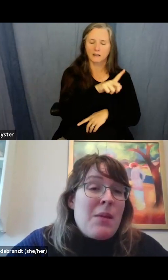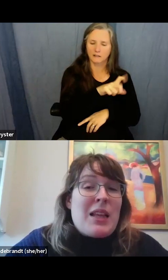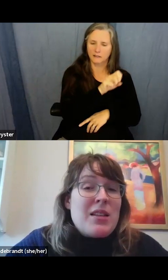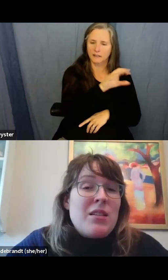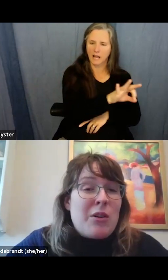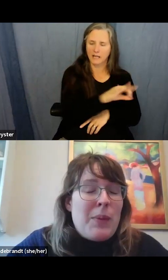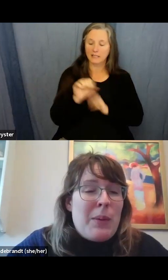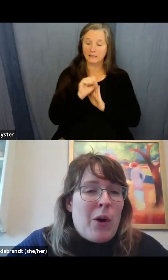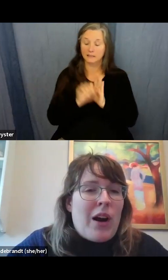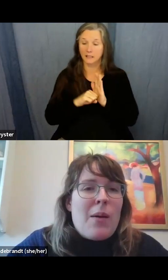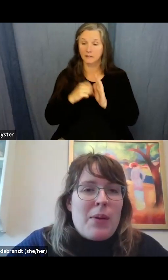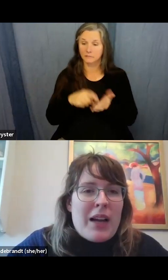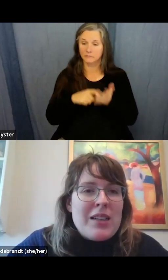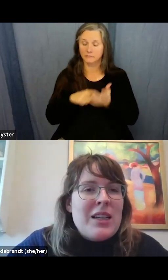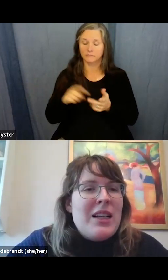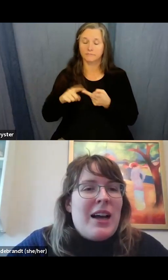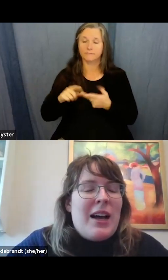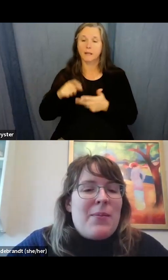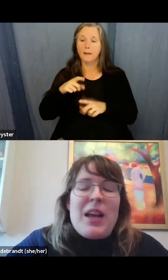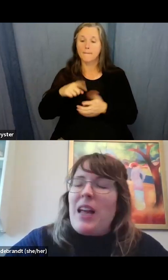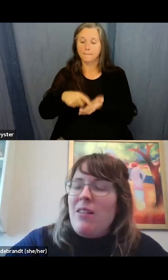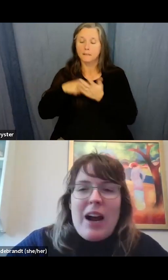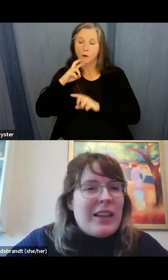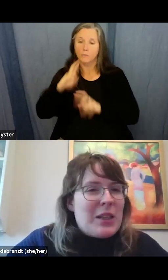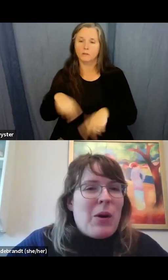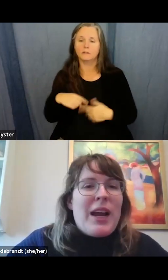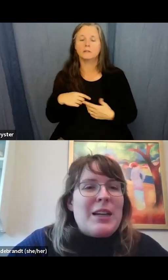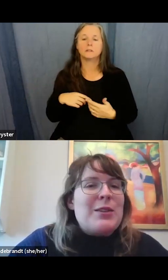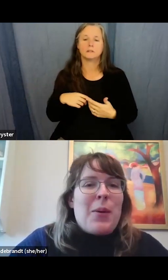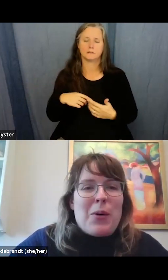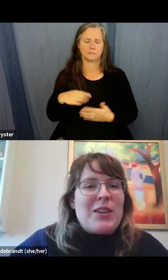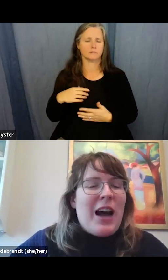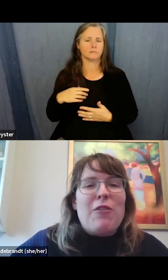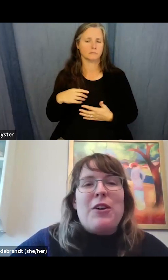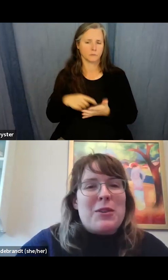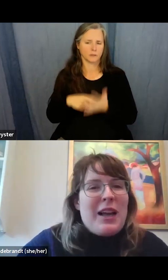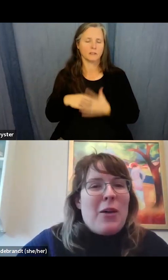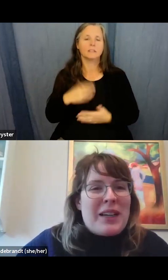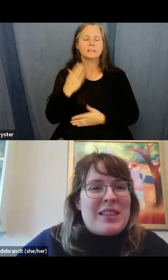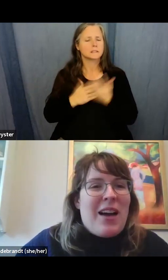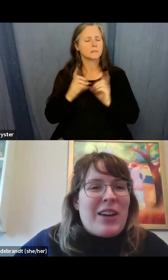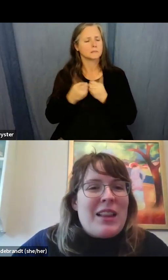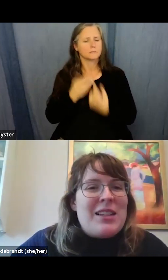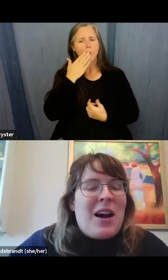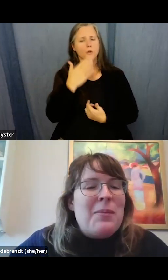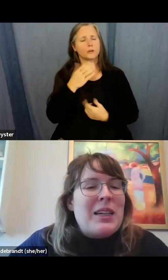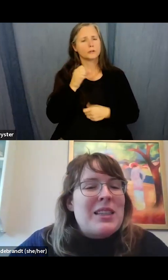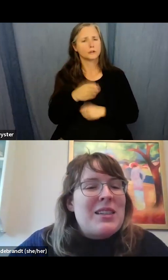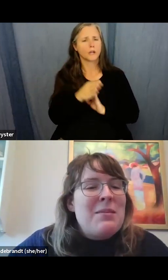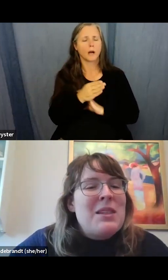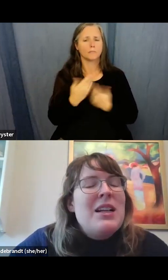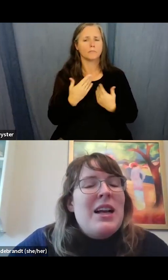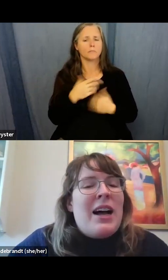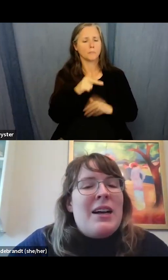things that can make this a little bit more complex. And again, highlights why it is so important to have folks helping us navigate these